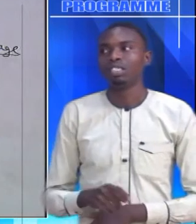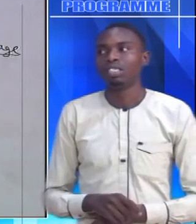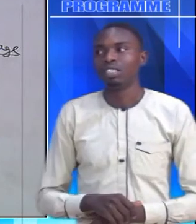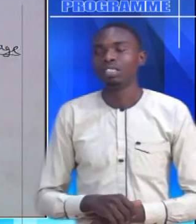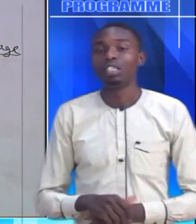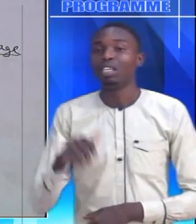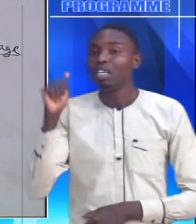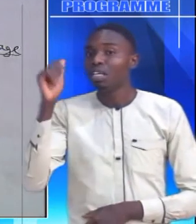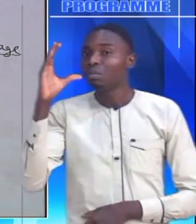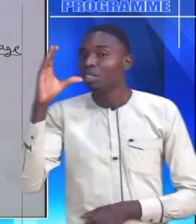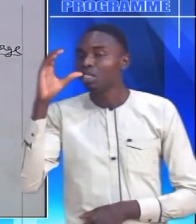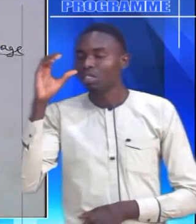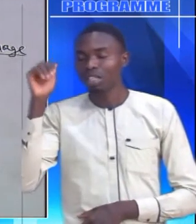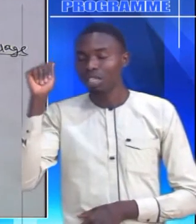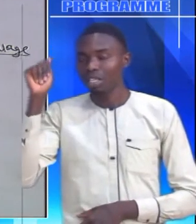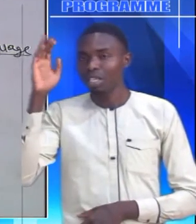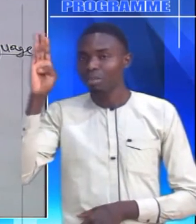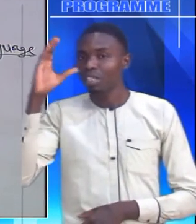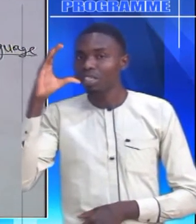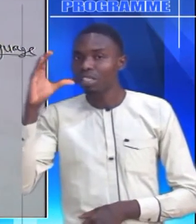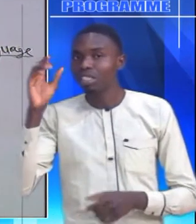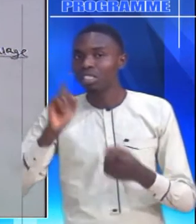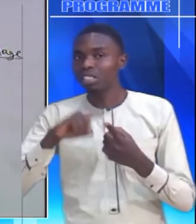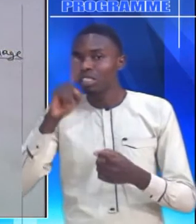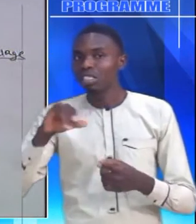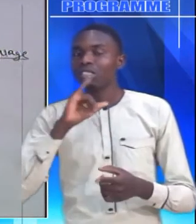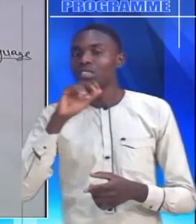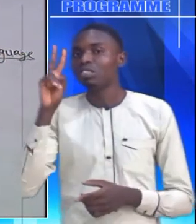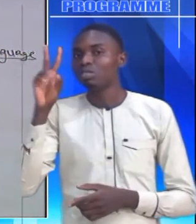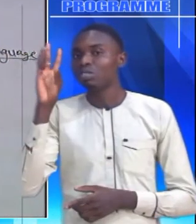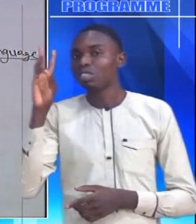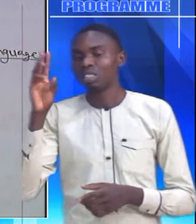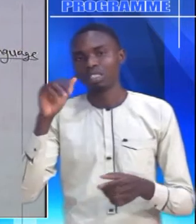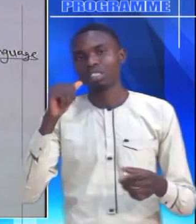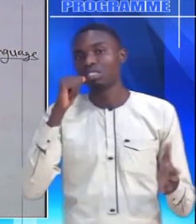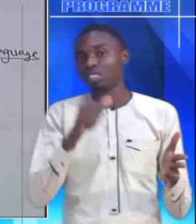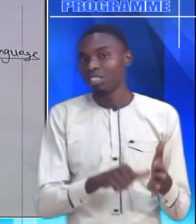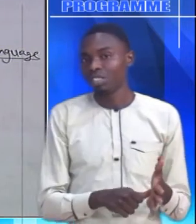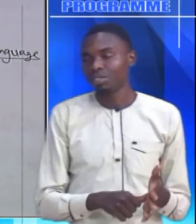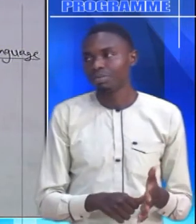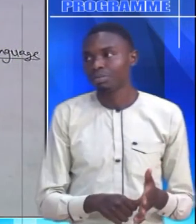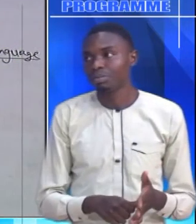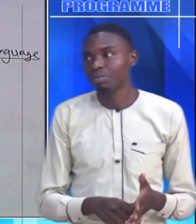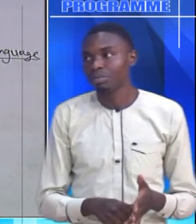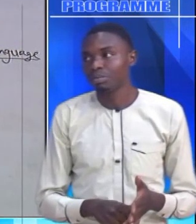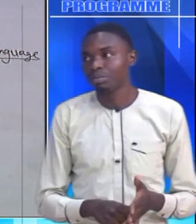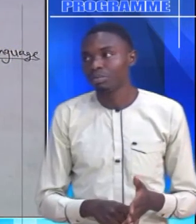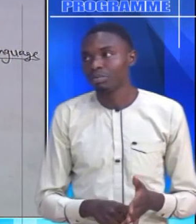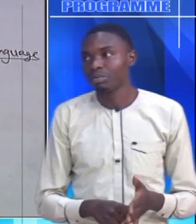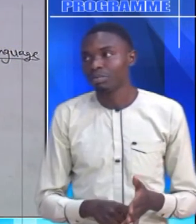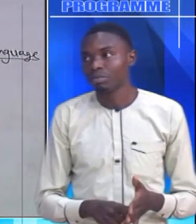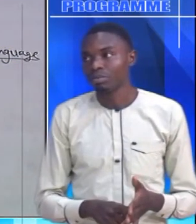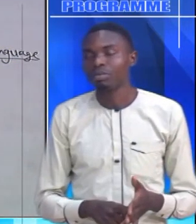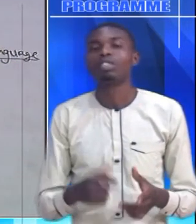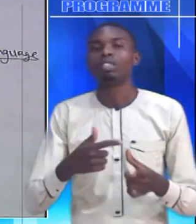26 letters, and we have been told that there's one acronym we say Mr.